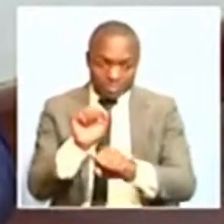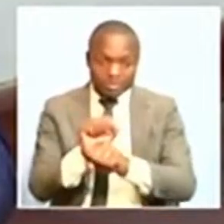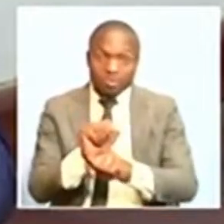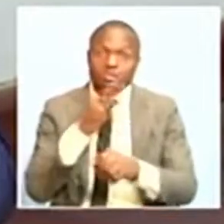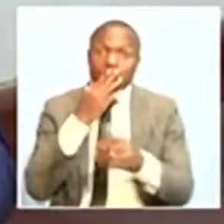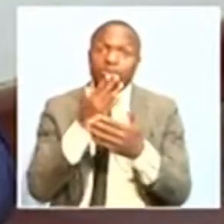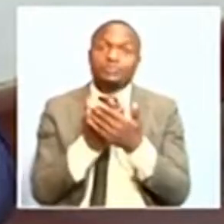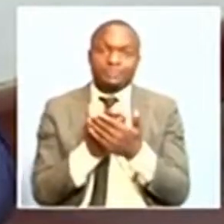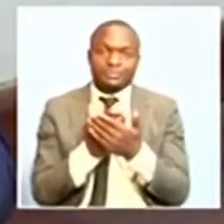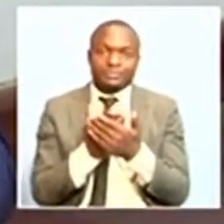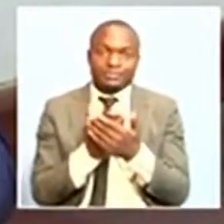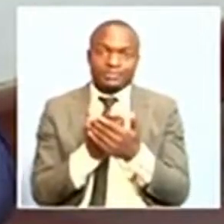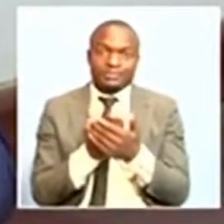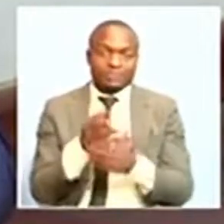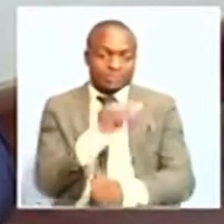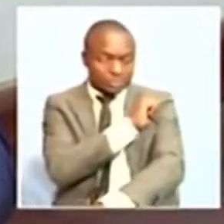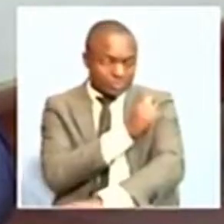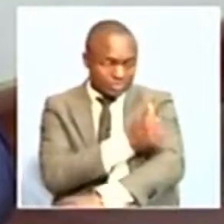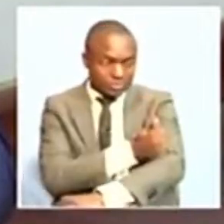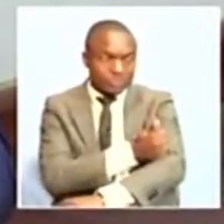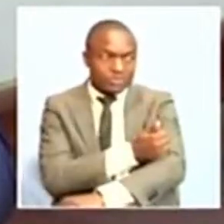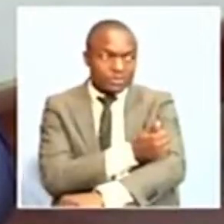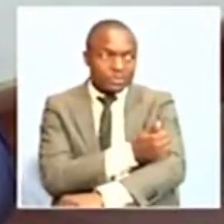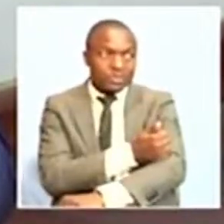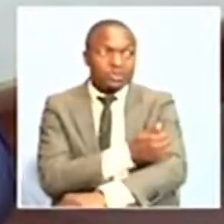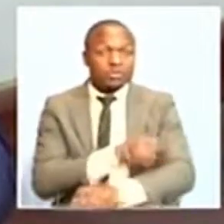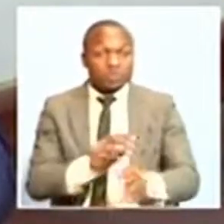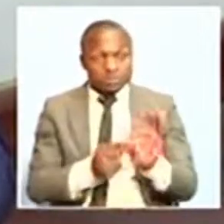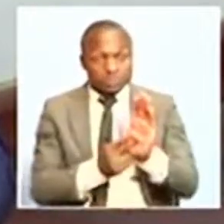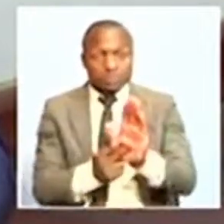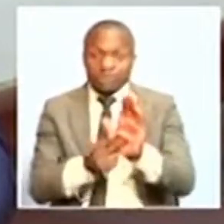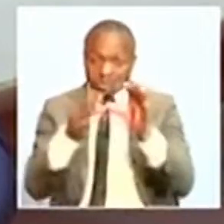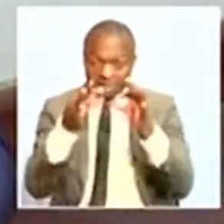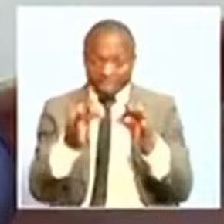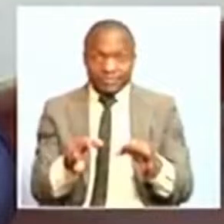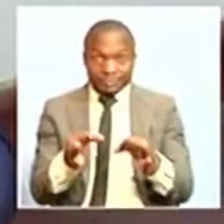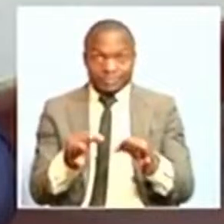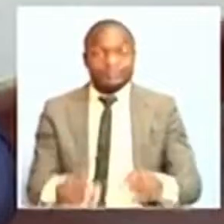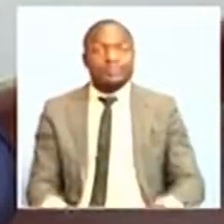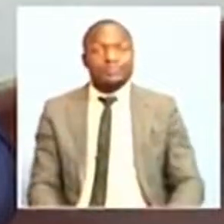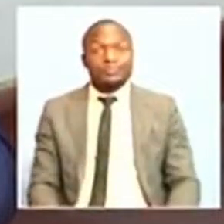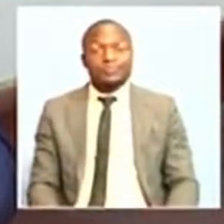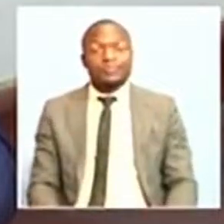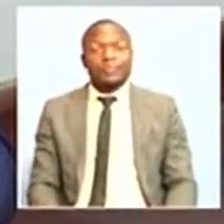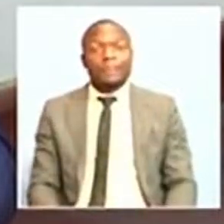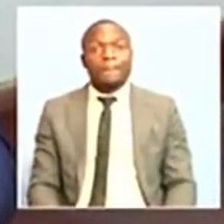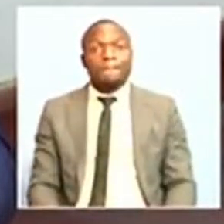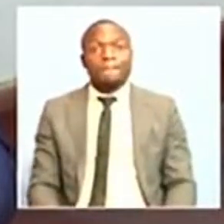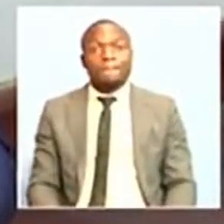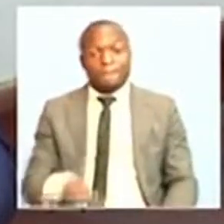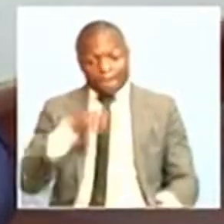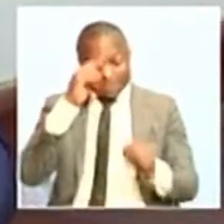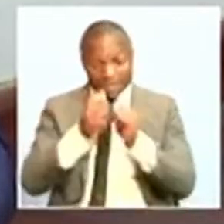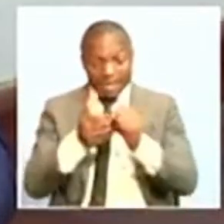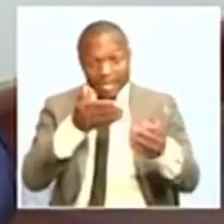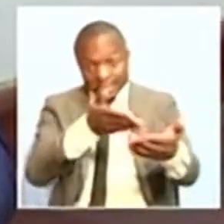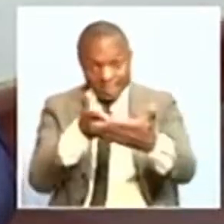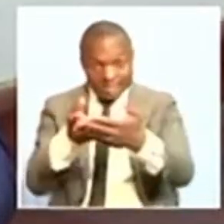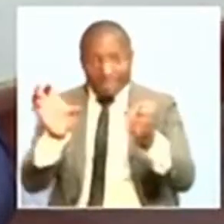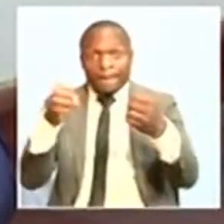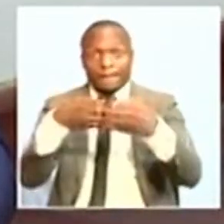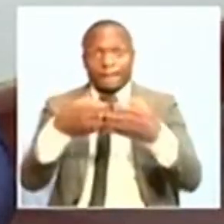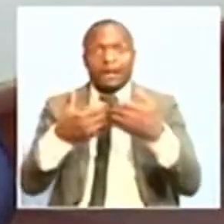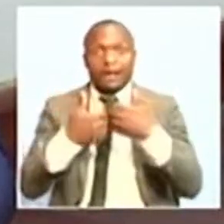good for the authority to confirm whether by virtue of, because these banks have